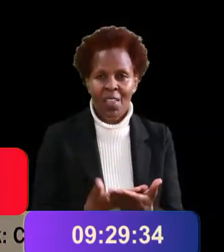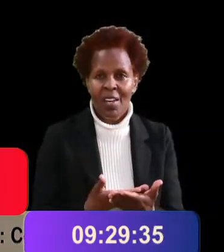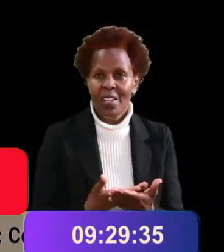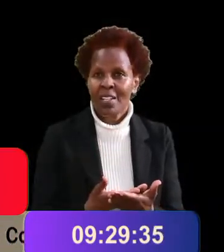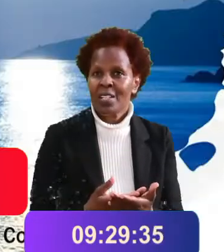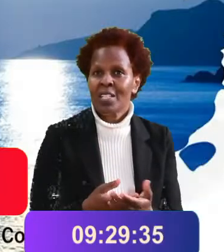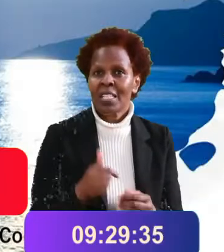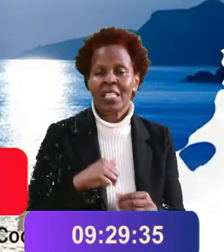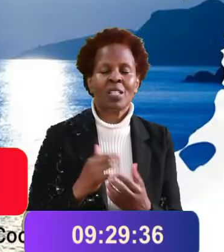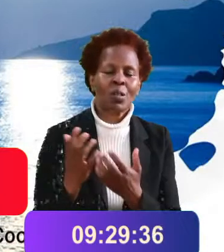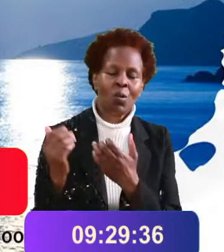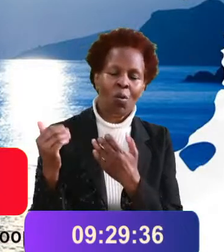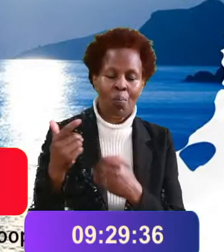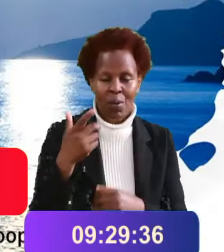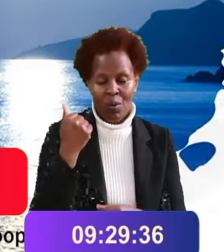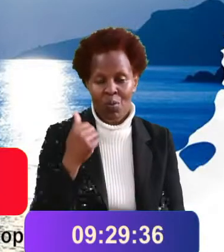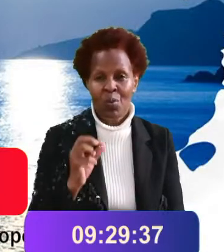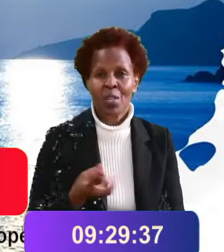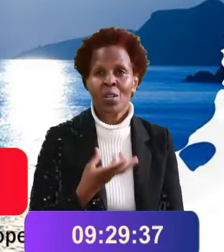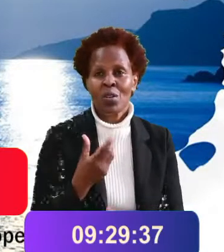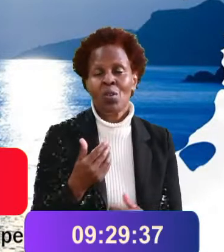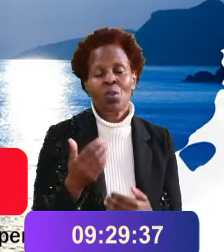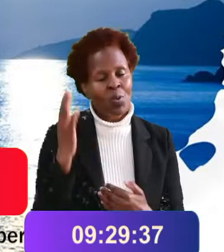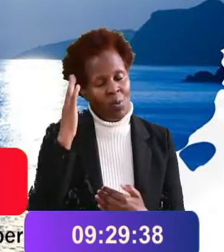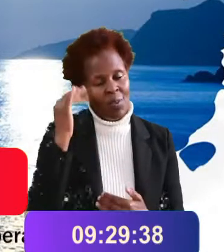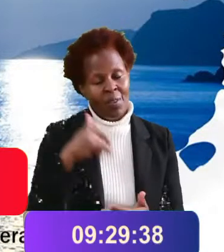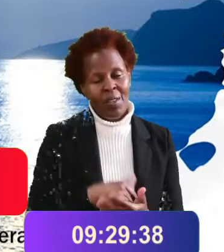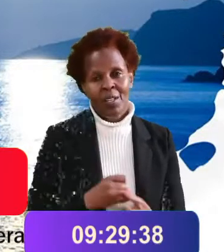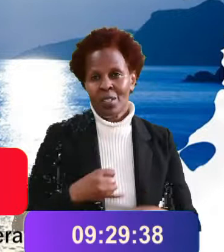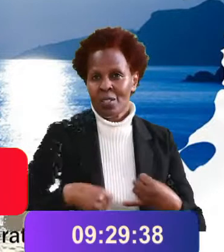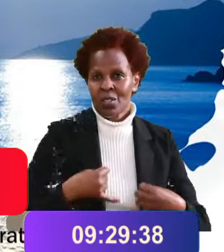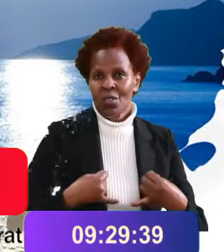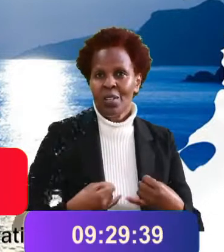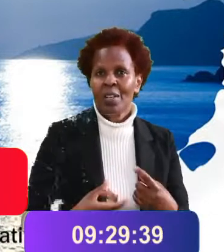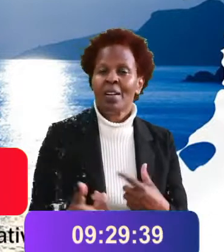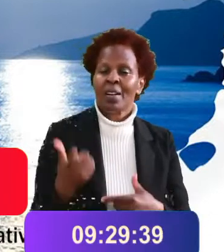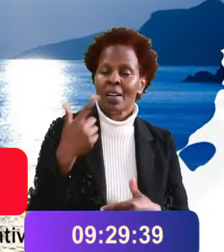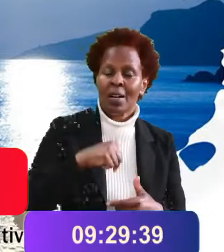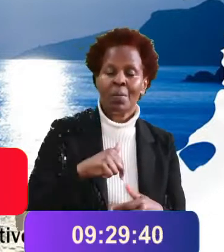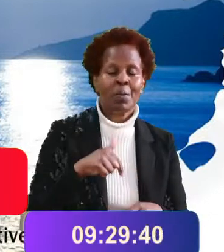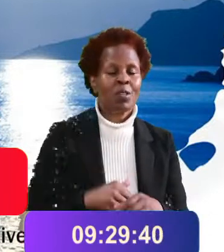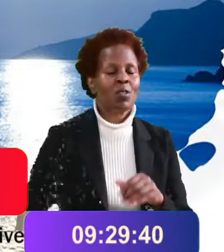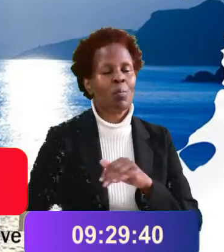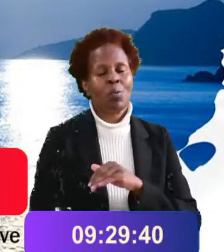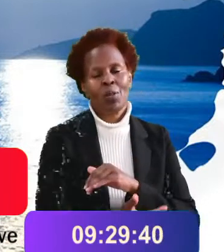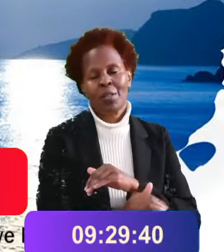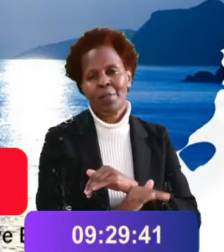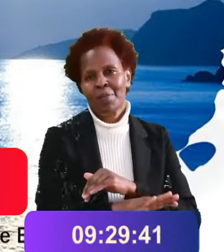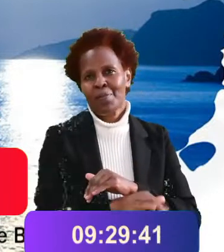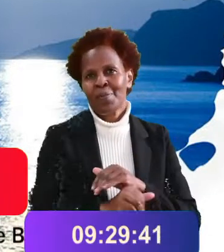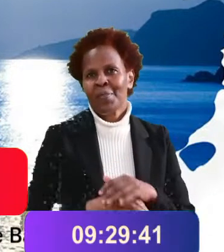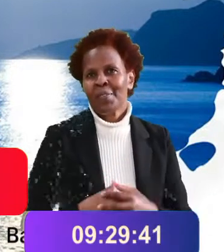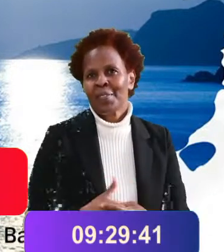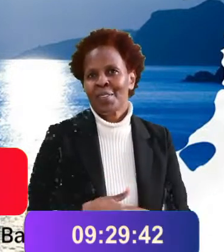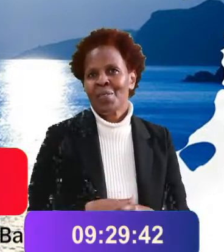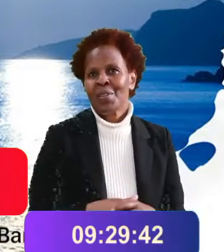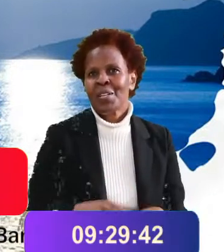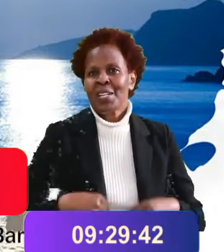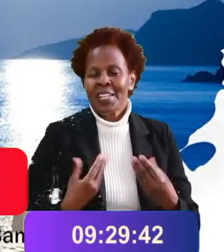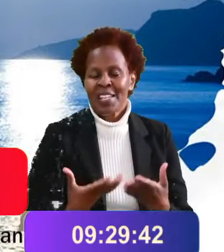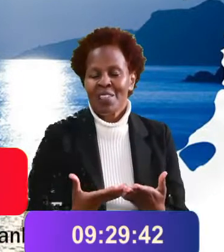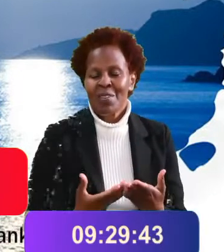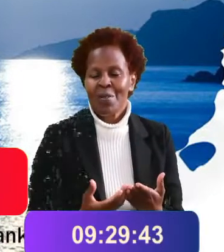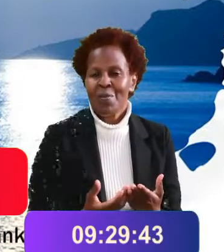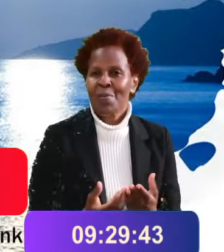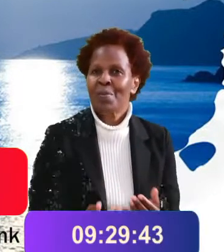hope because we know that joy comes in the morning. We offer in